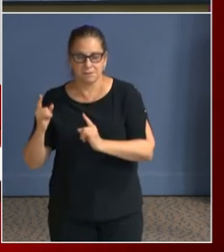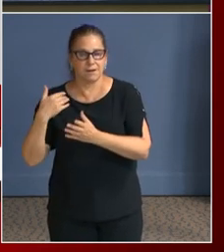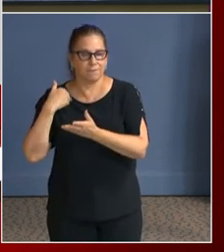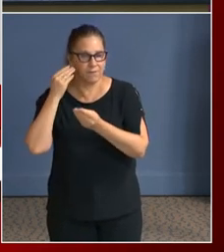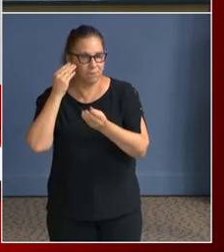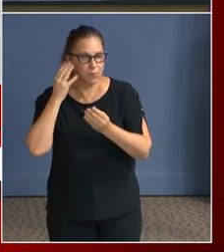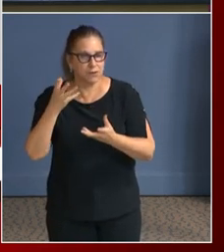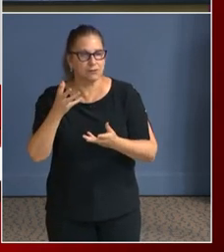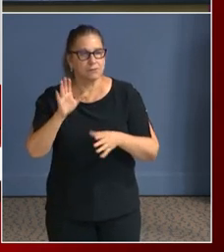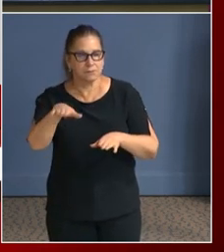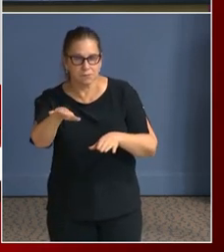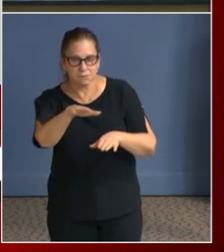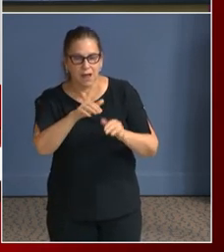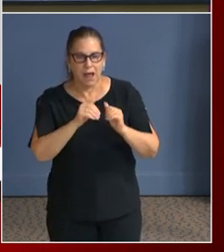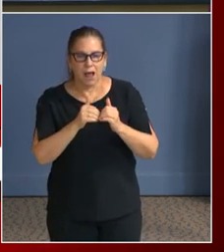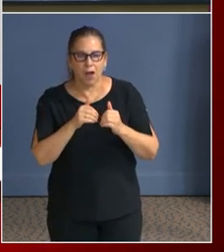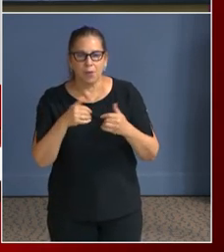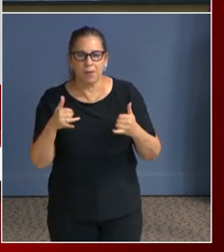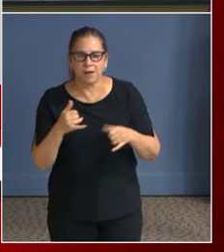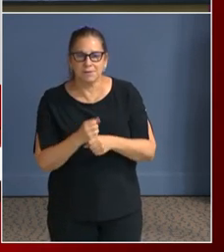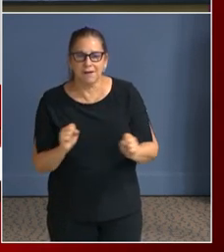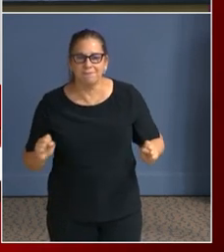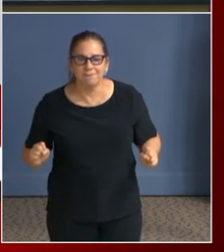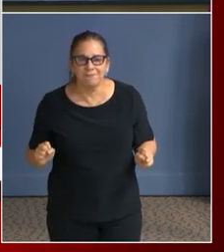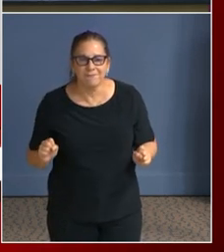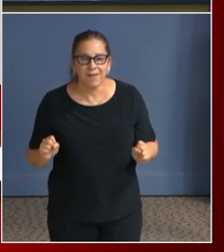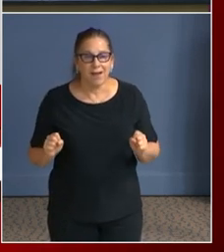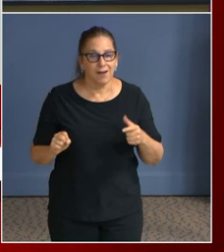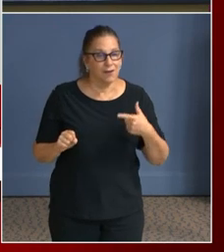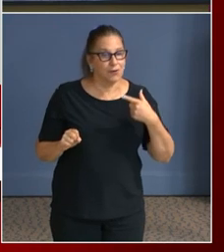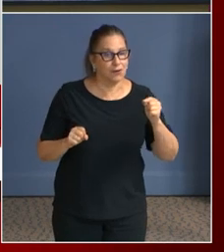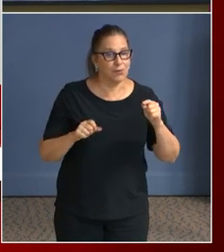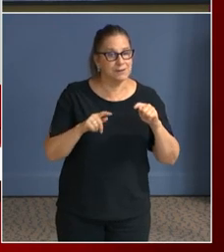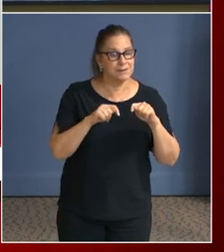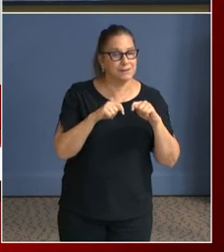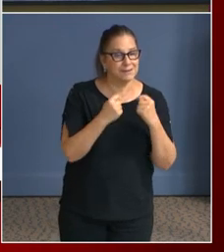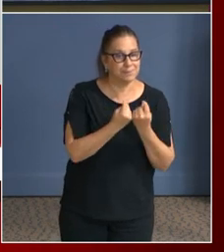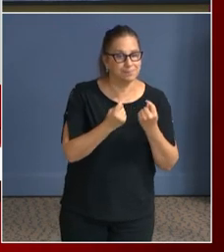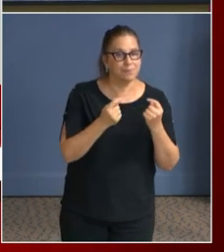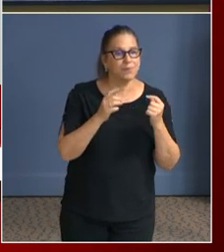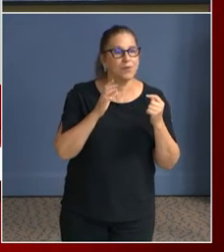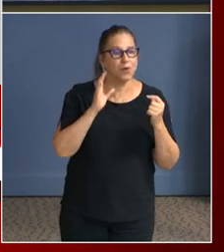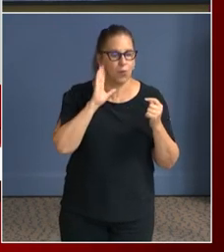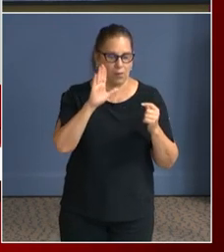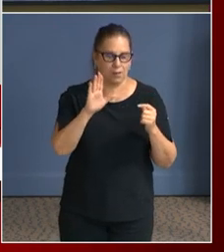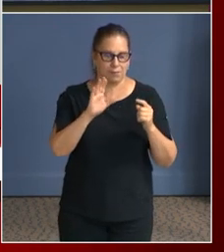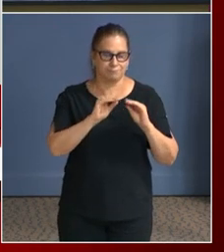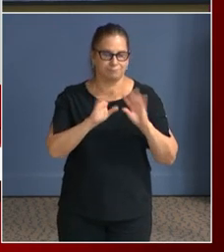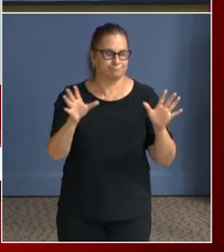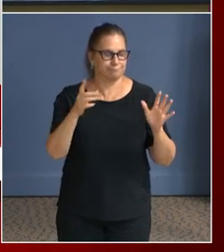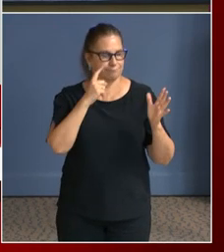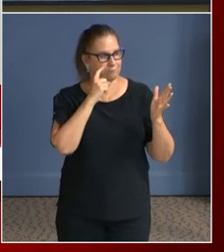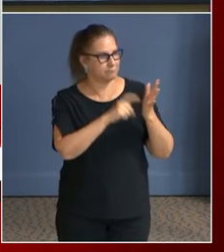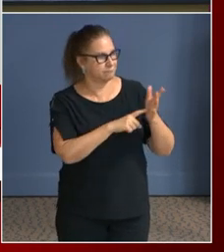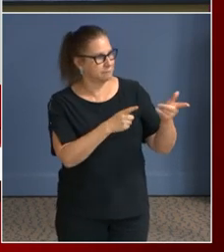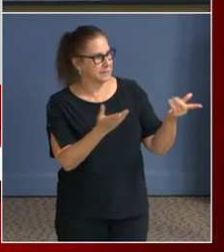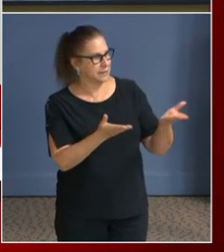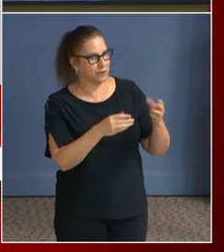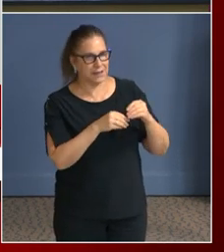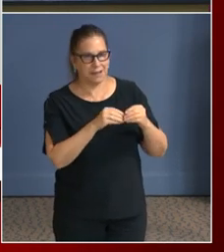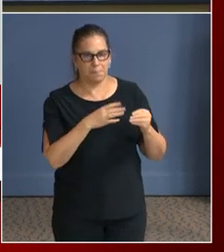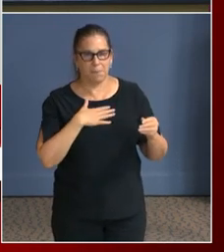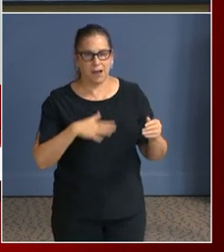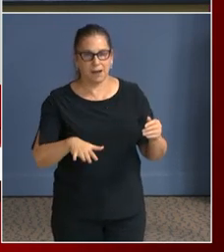you think you need a go team or safety team to visit your neighborhood, or if you have other fireworks